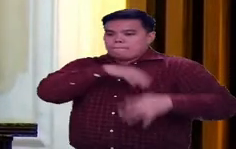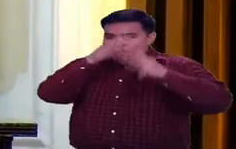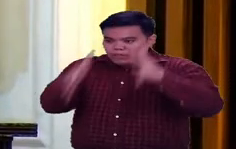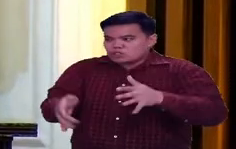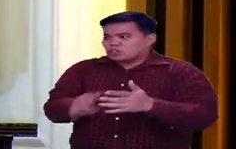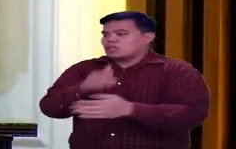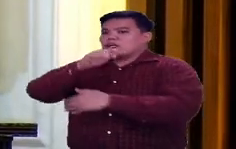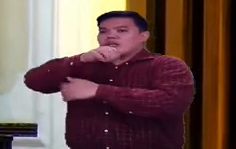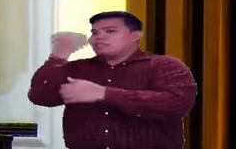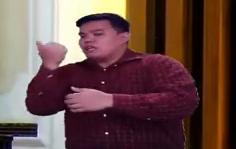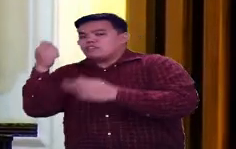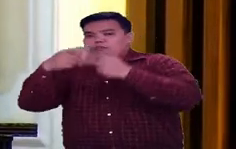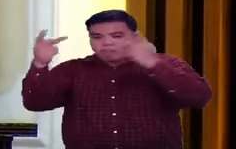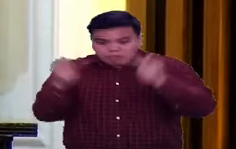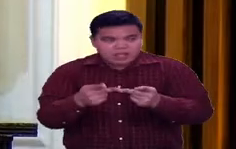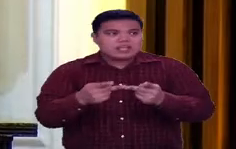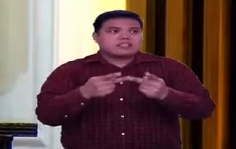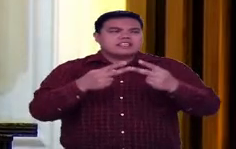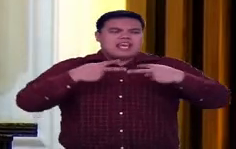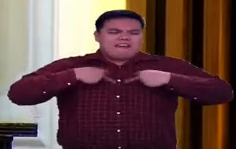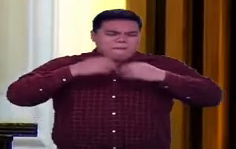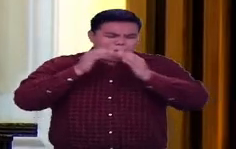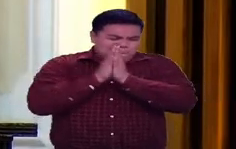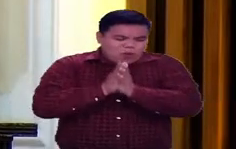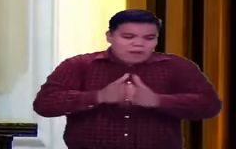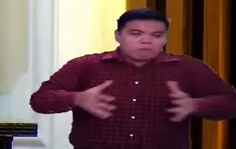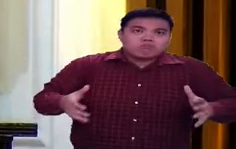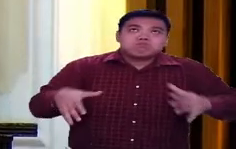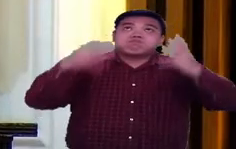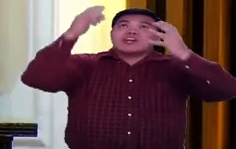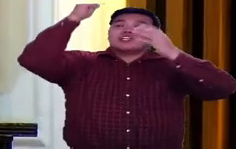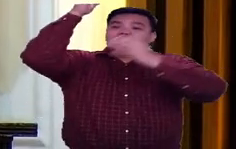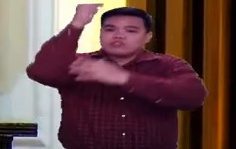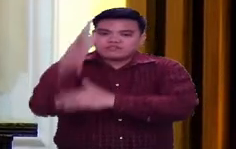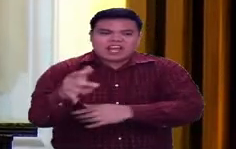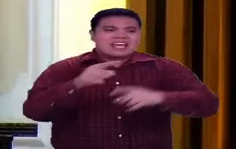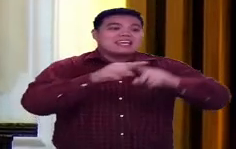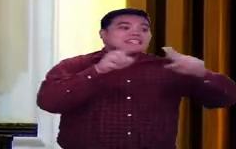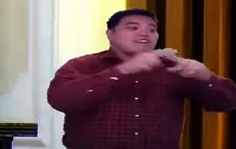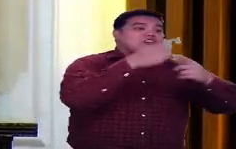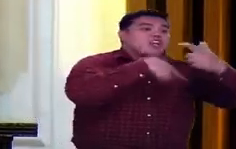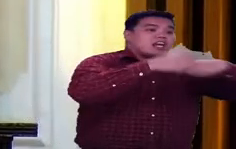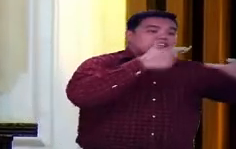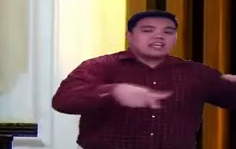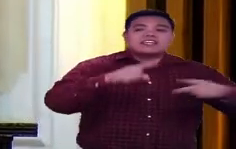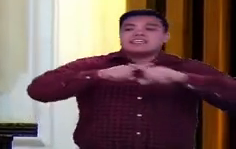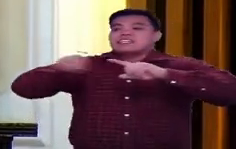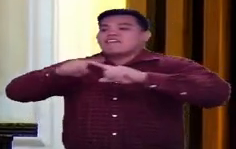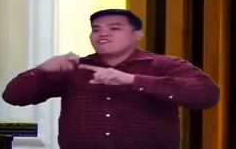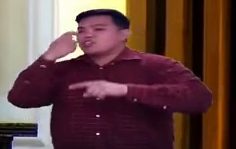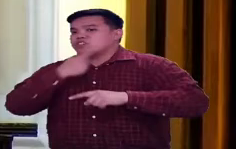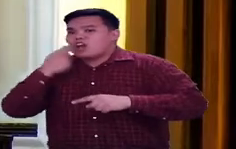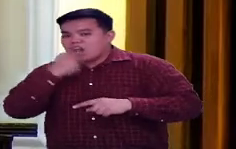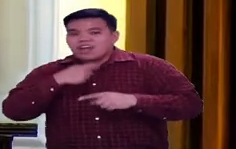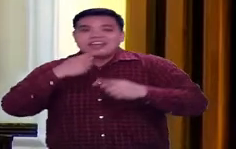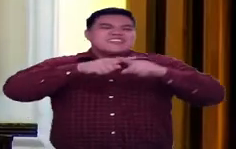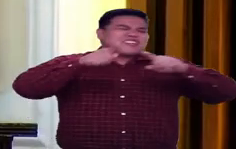the world, preparing people to praise him from every language and every tribe and every